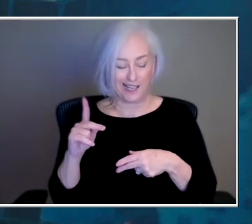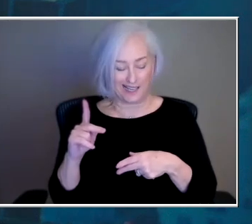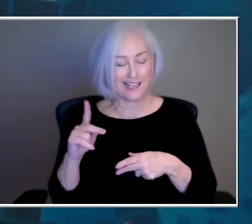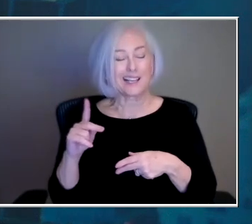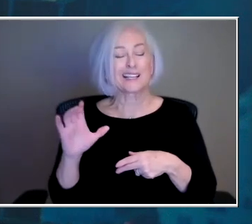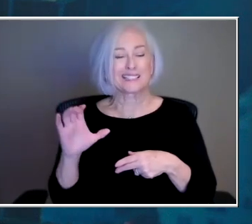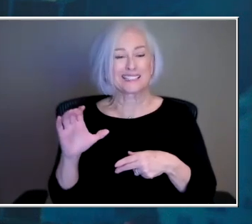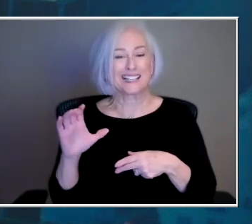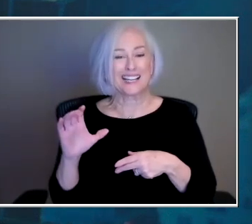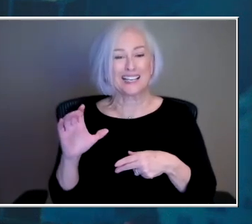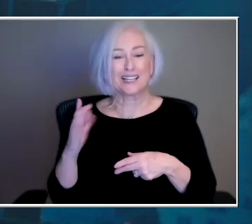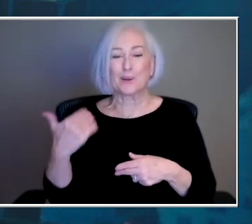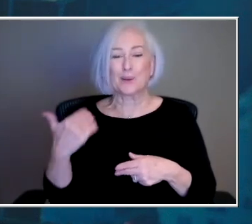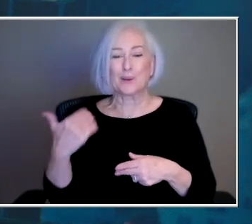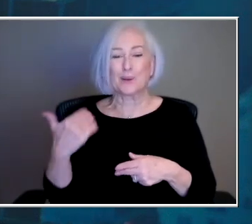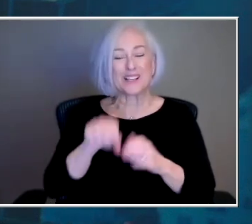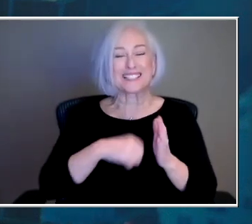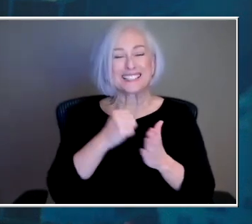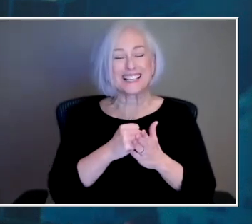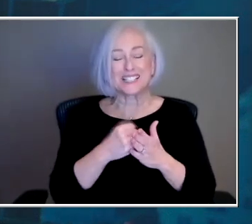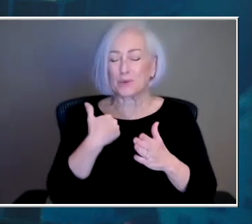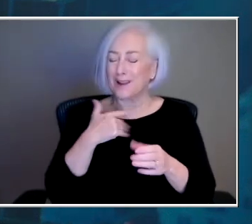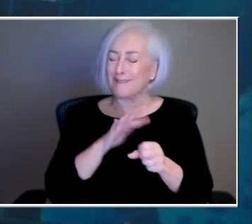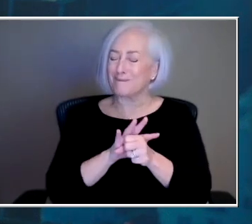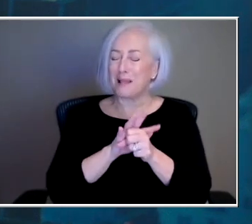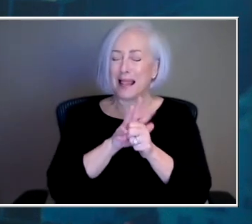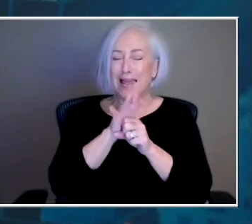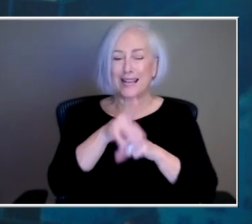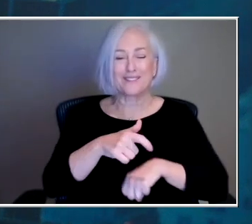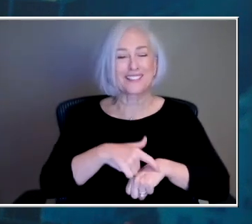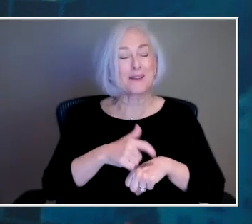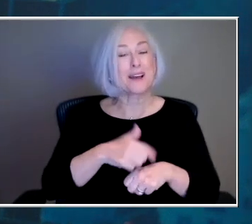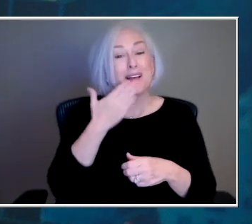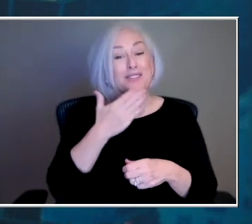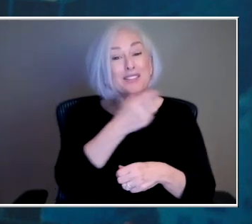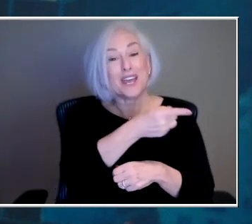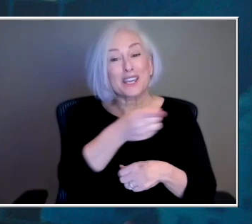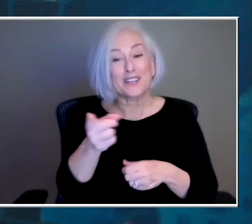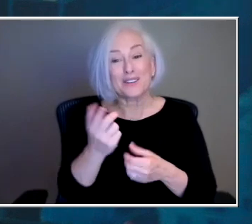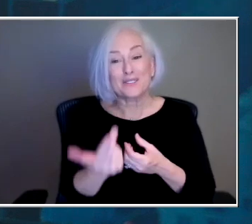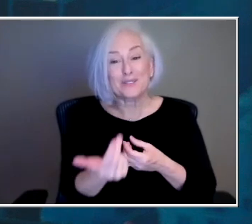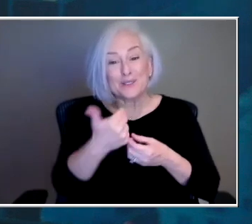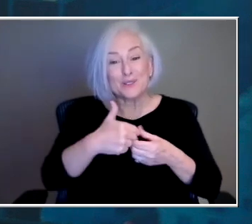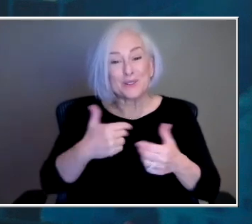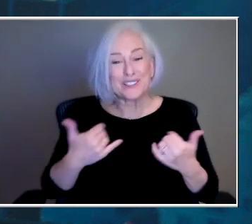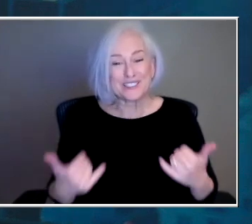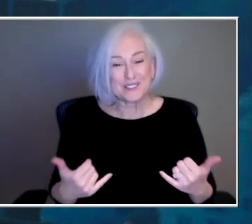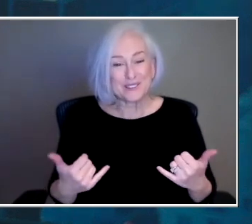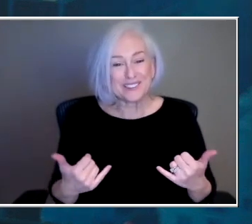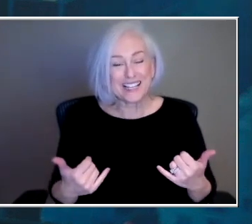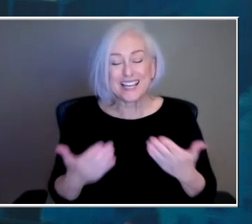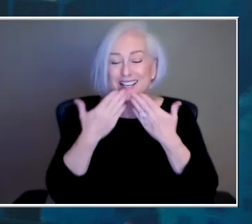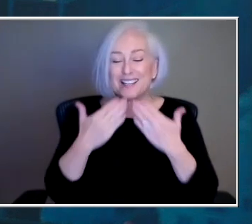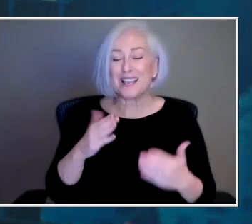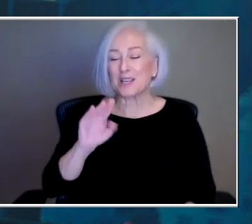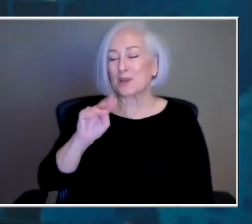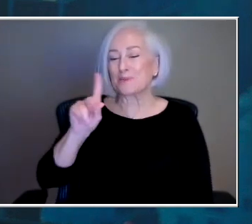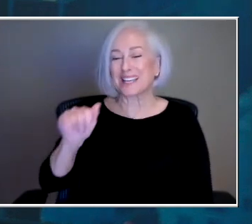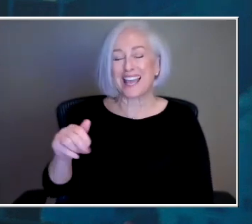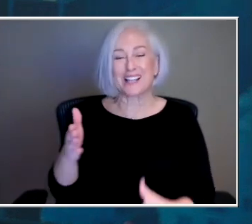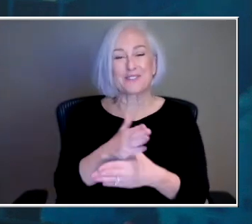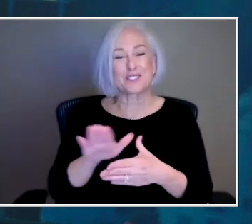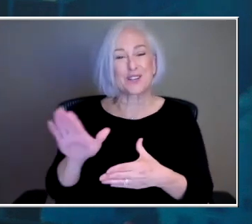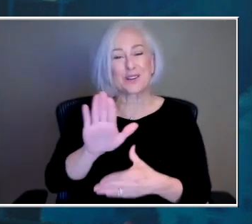got plenty of time. Thanks again to our guests, and thank you to our viewers for being with us today, and a thank you to Mikayla for sharing her journey. Have a